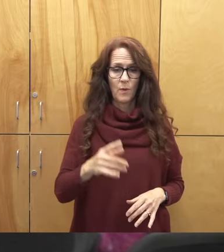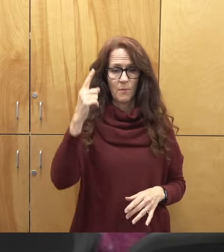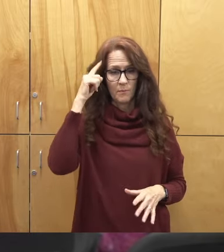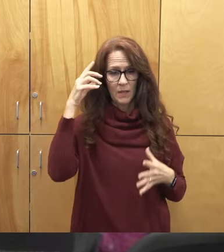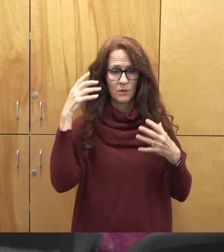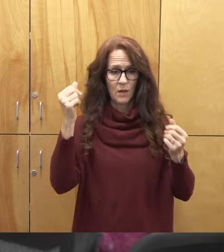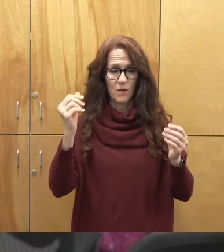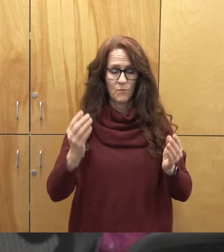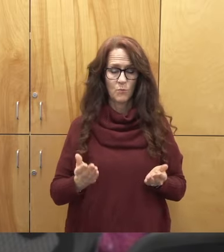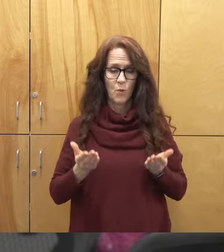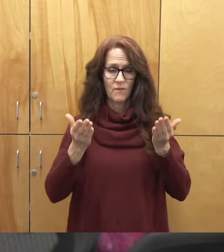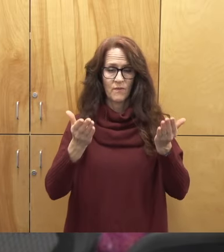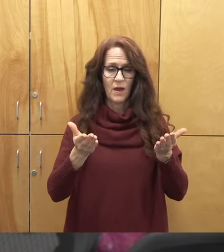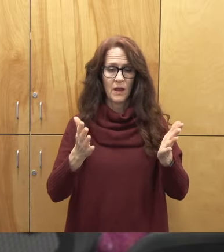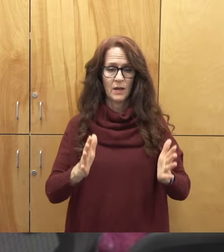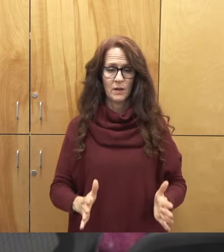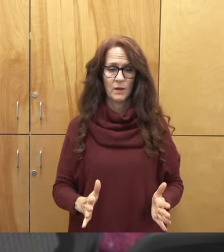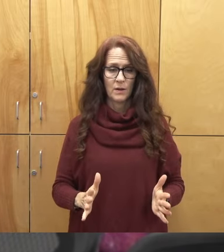provider,